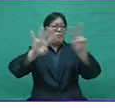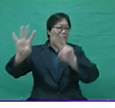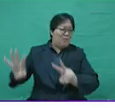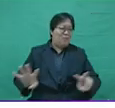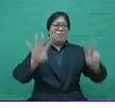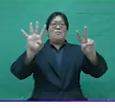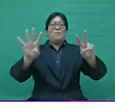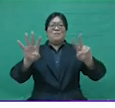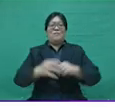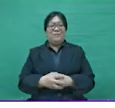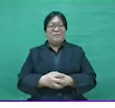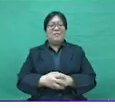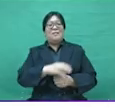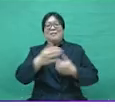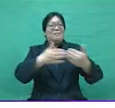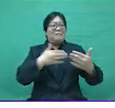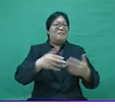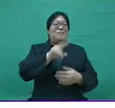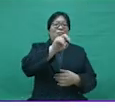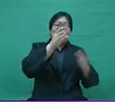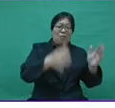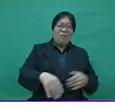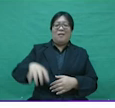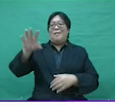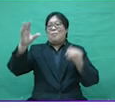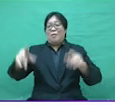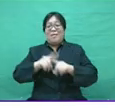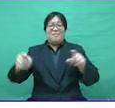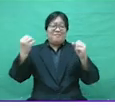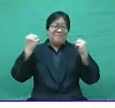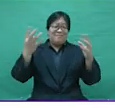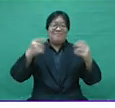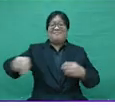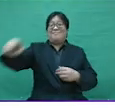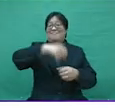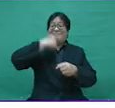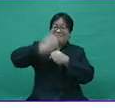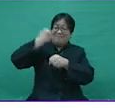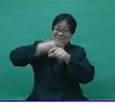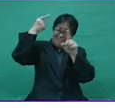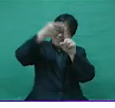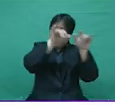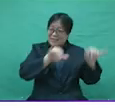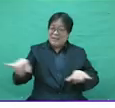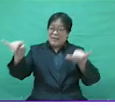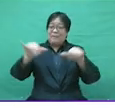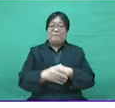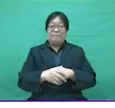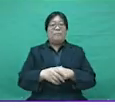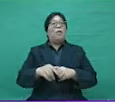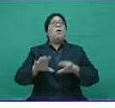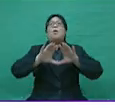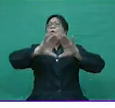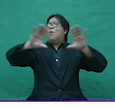not only regarding 20 or 50 people, but hundreds of it. And that happened around the